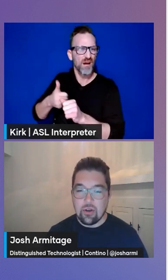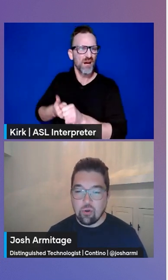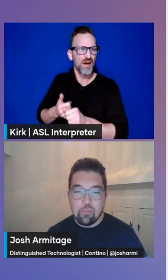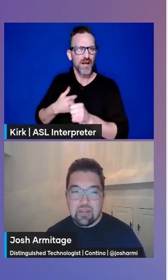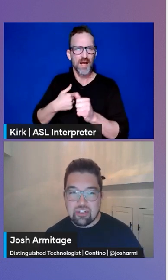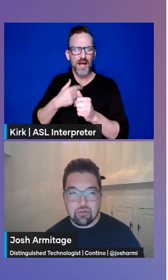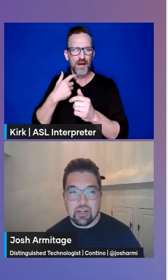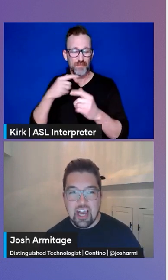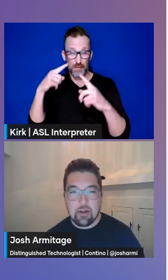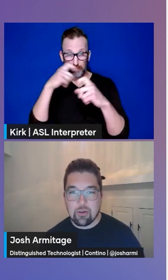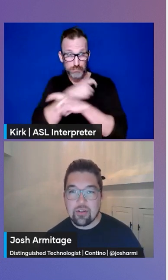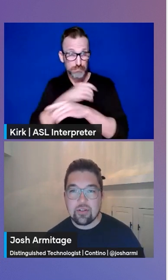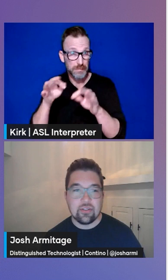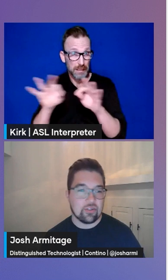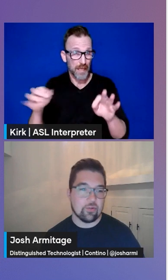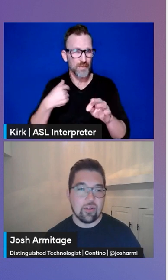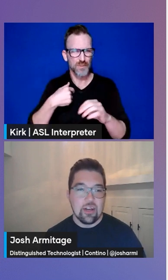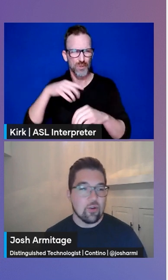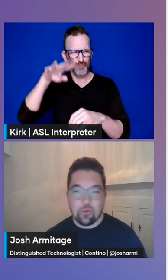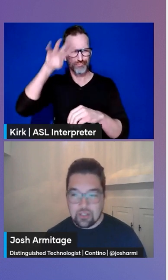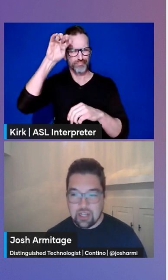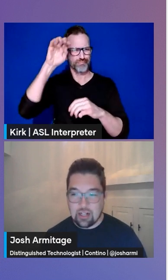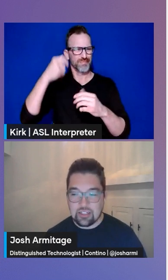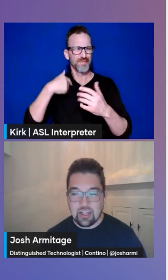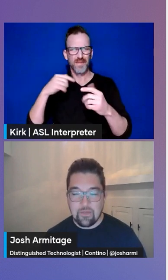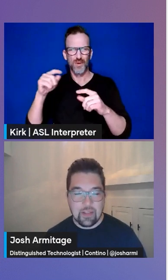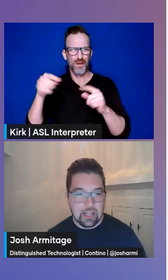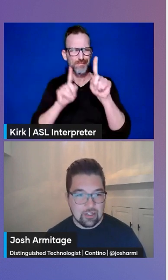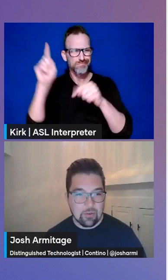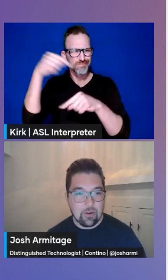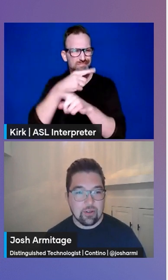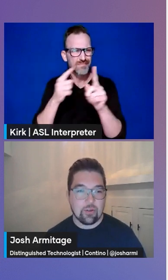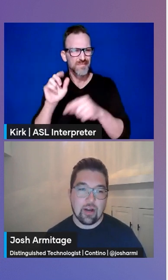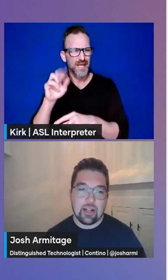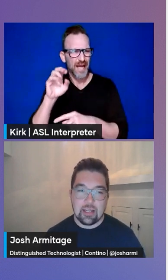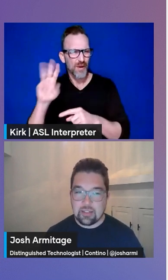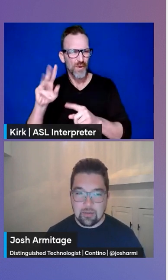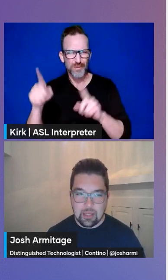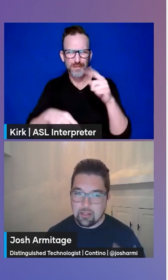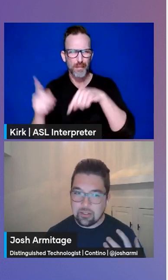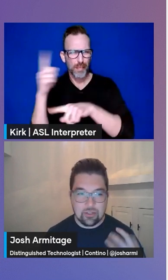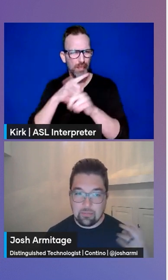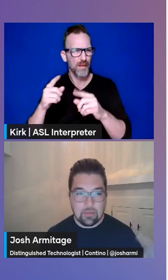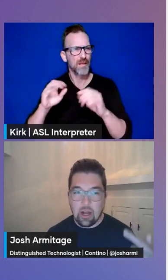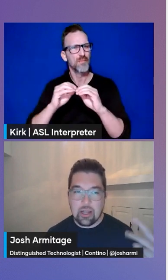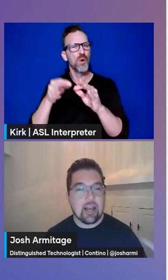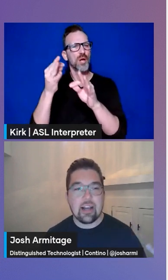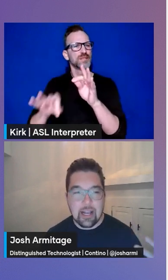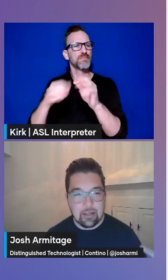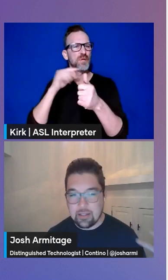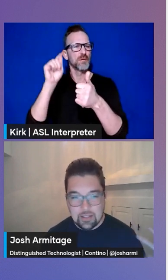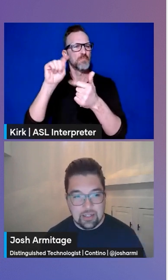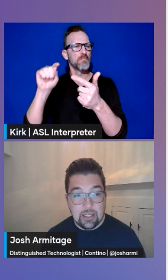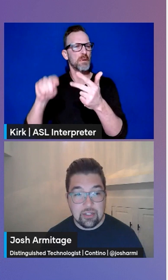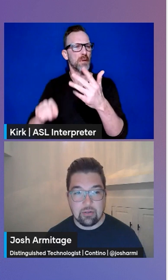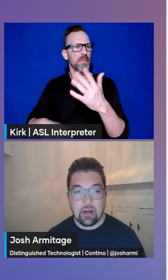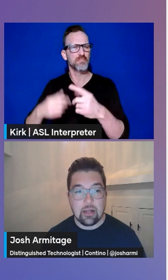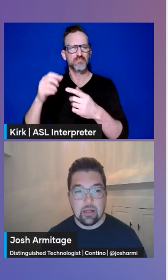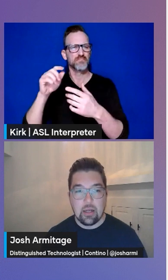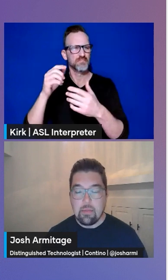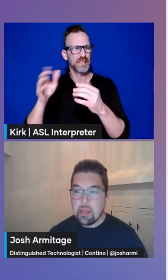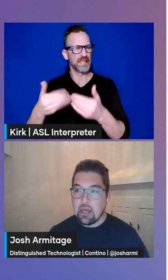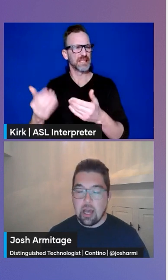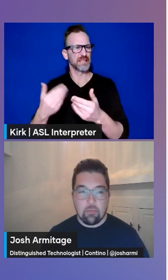language or mystery errors or all this kind of stuff that gets thrown at you, right? It's something that's just, okay, I get it. This is easy,